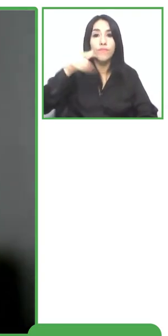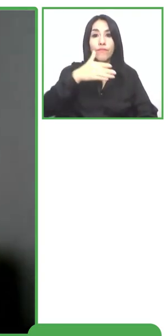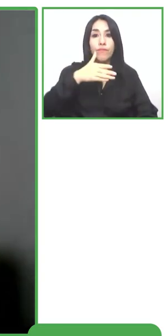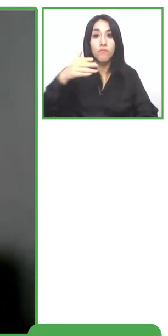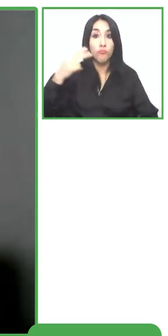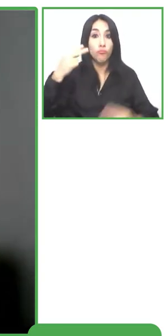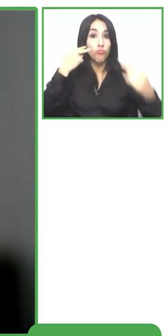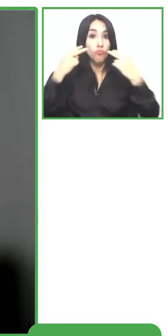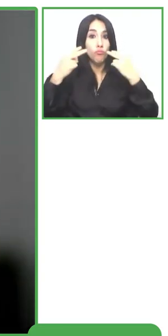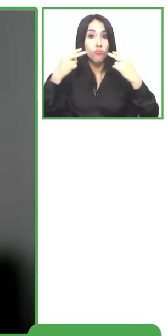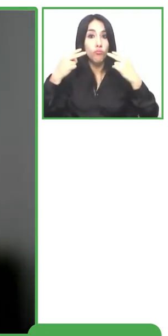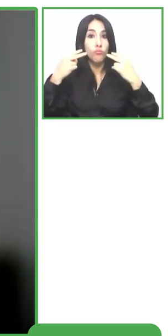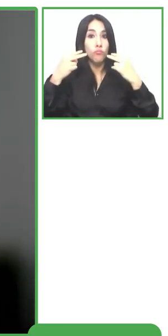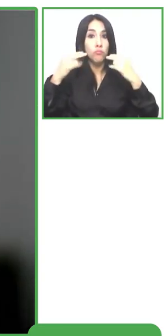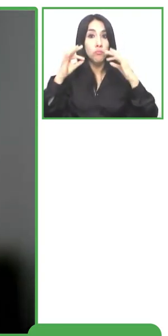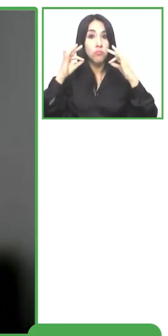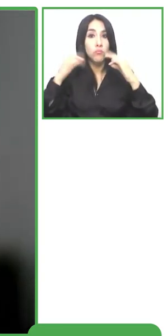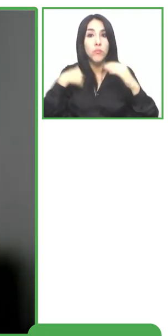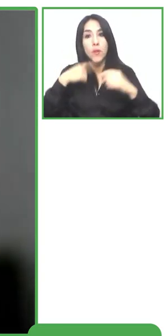And